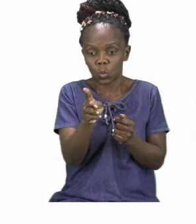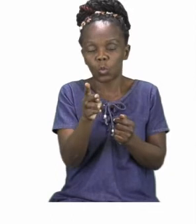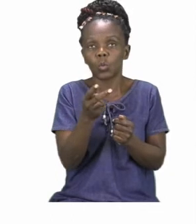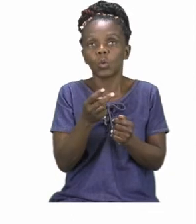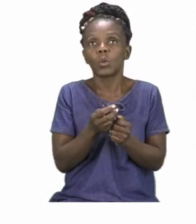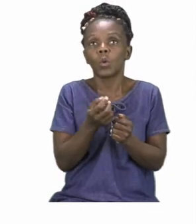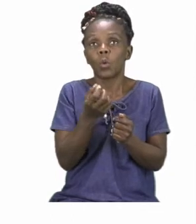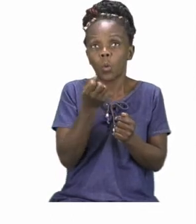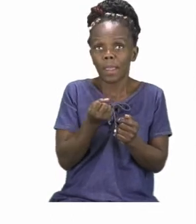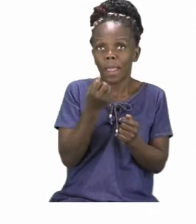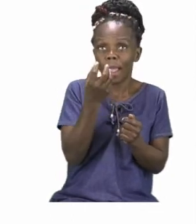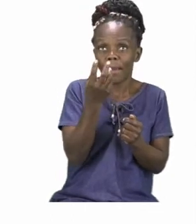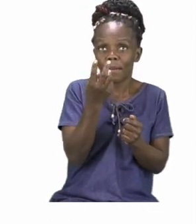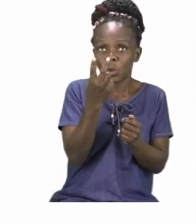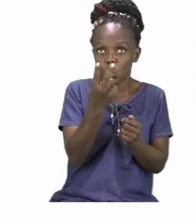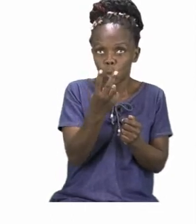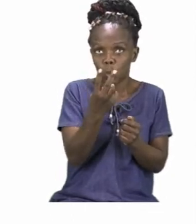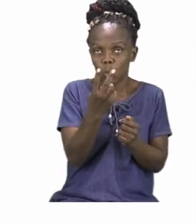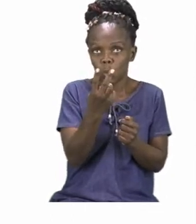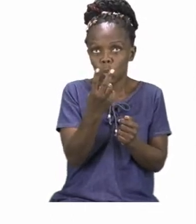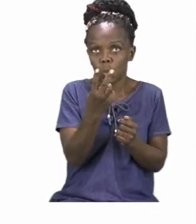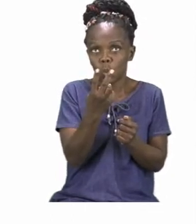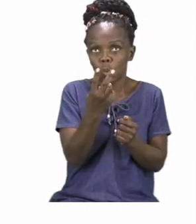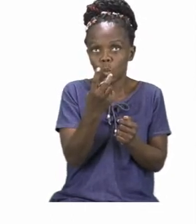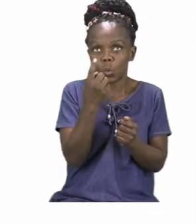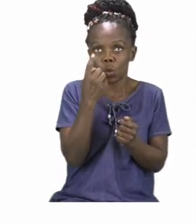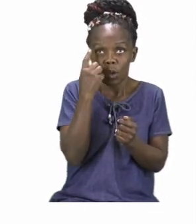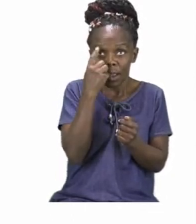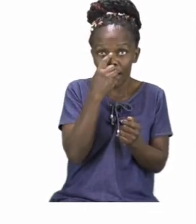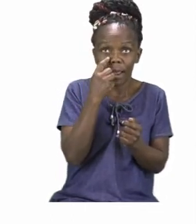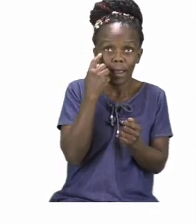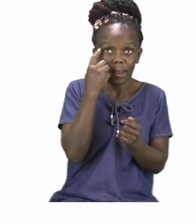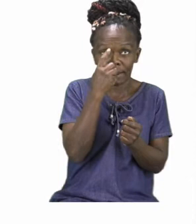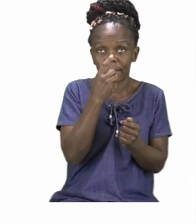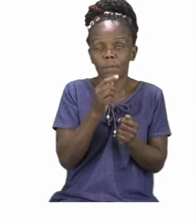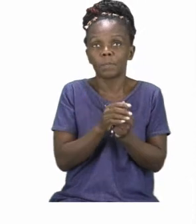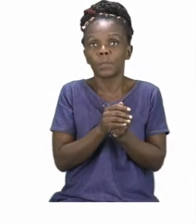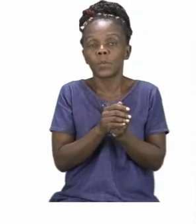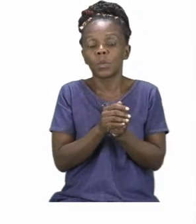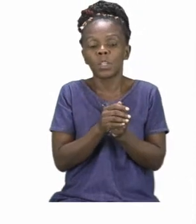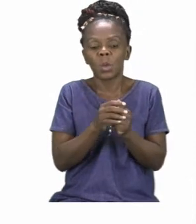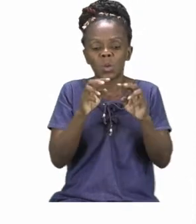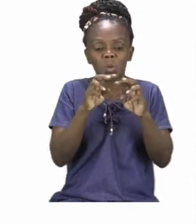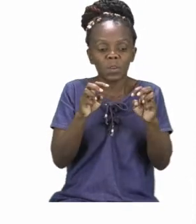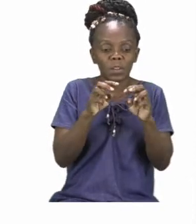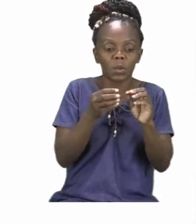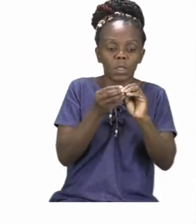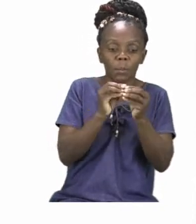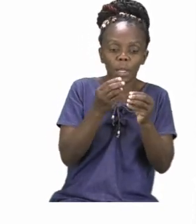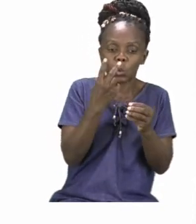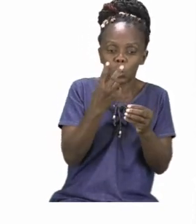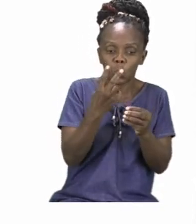to find the number 2 and then you're going to draw a line from the eyes to the